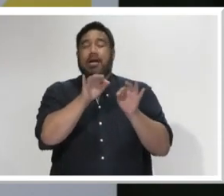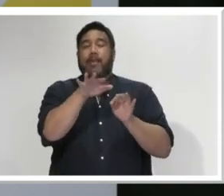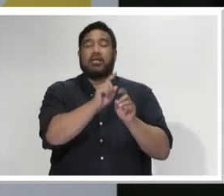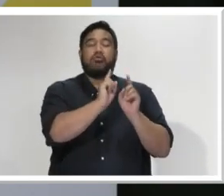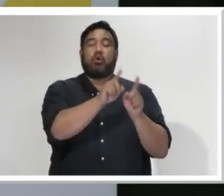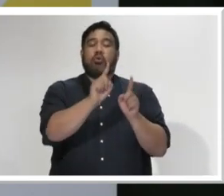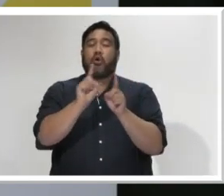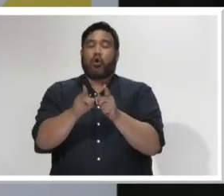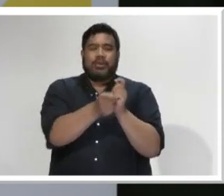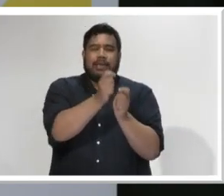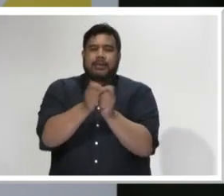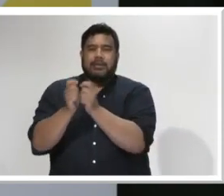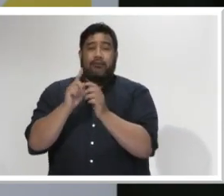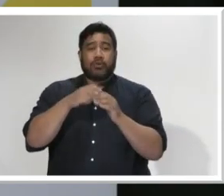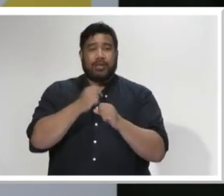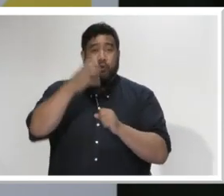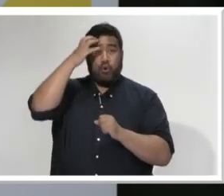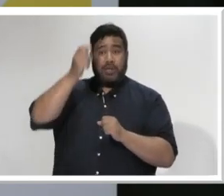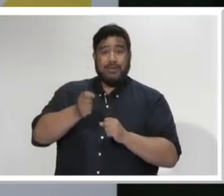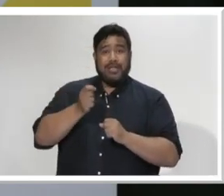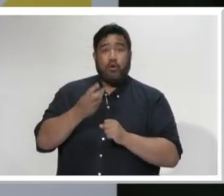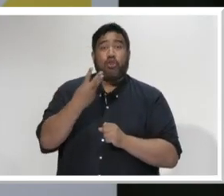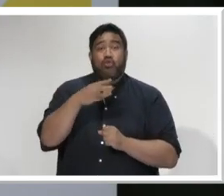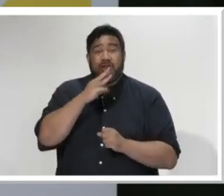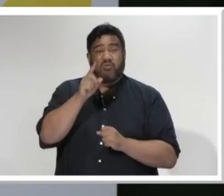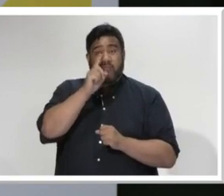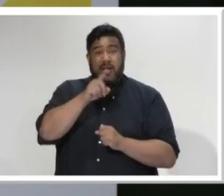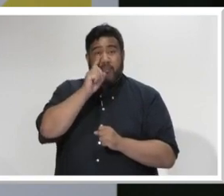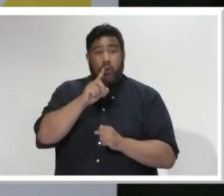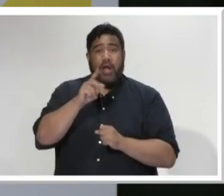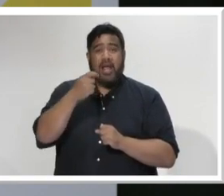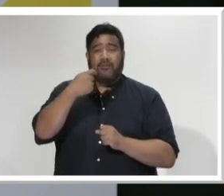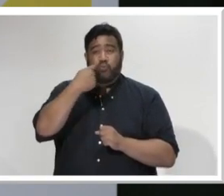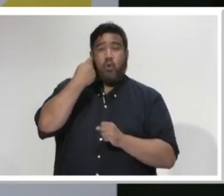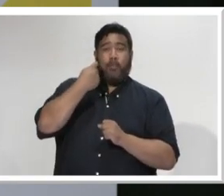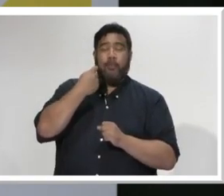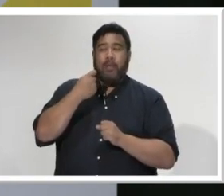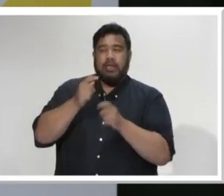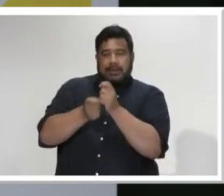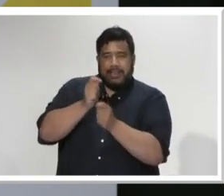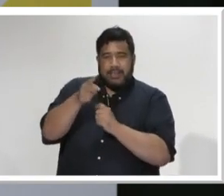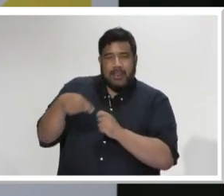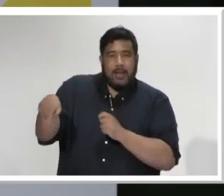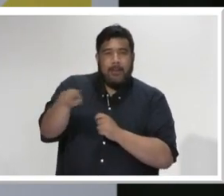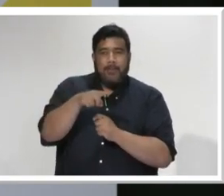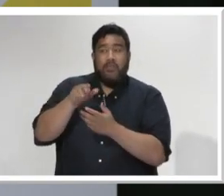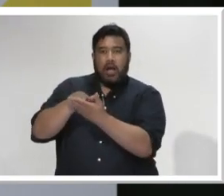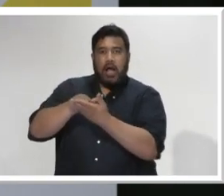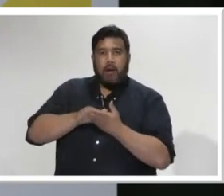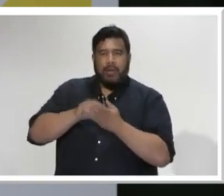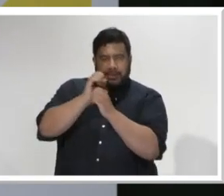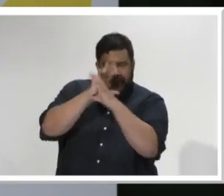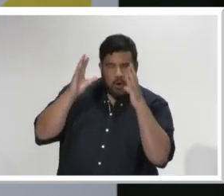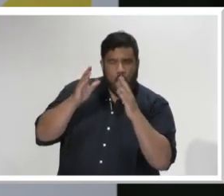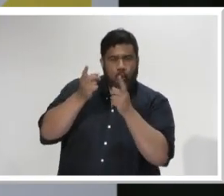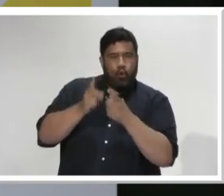300 people are being swabbed from the community to inform our understanding and build the picture of whether there is any